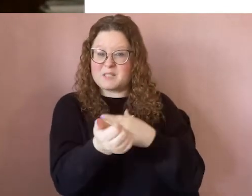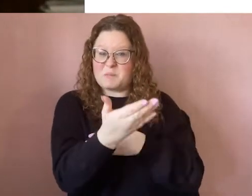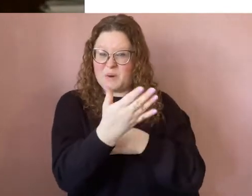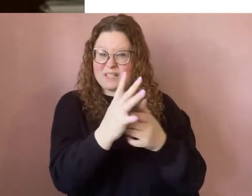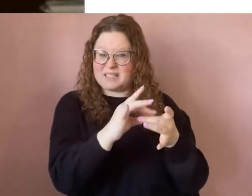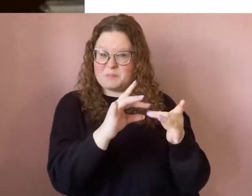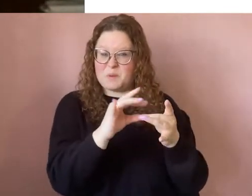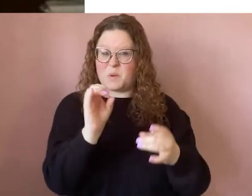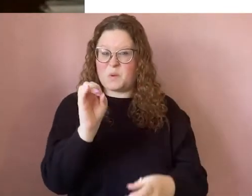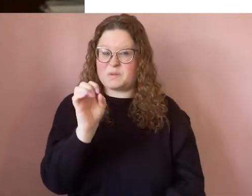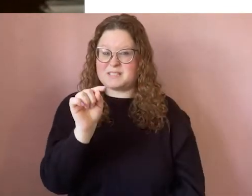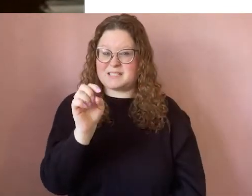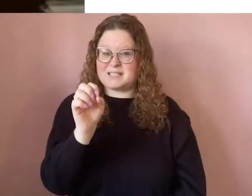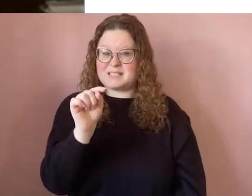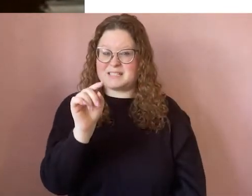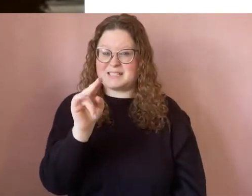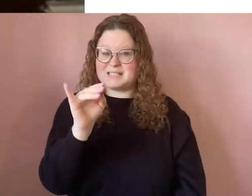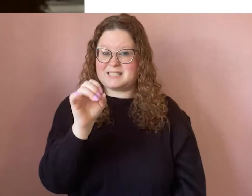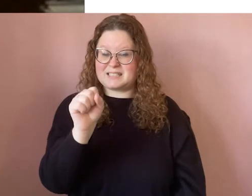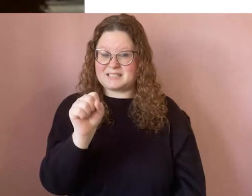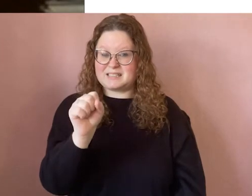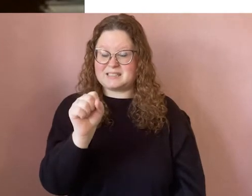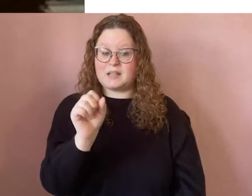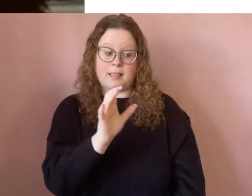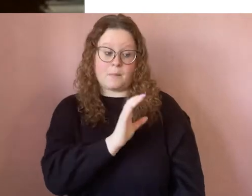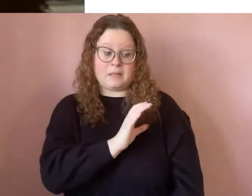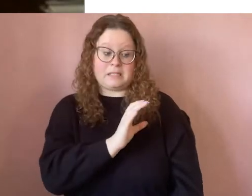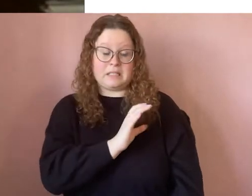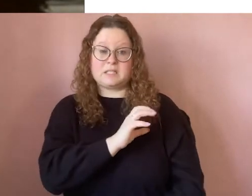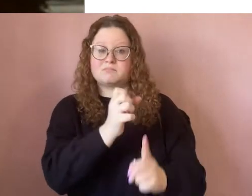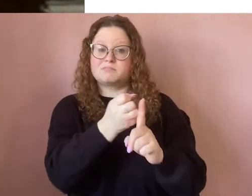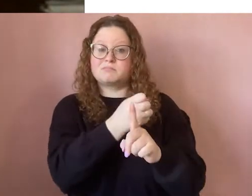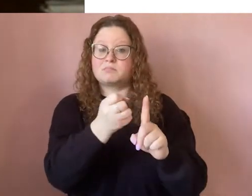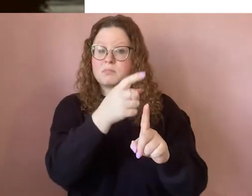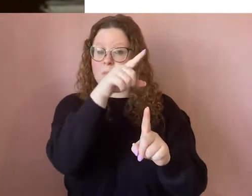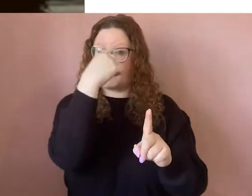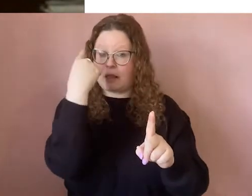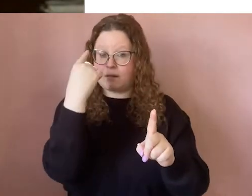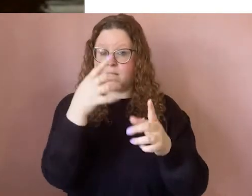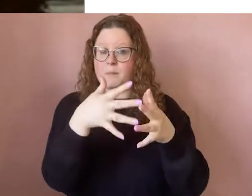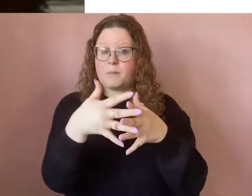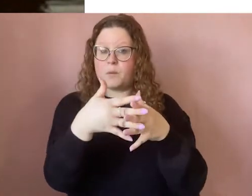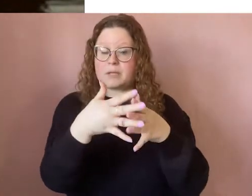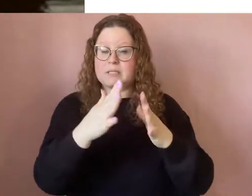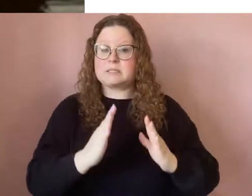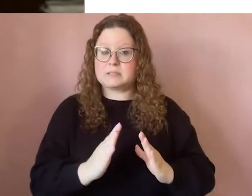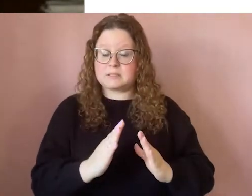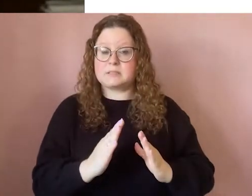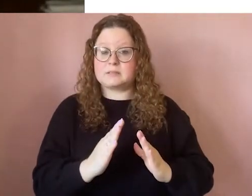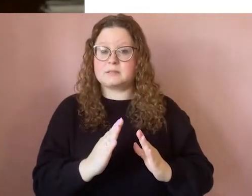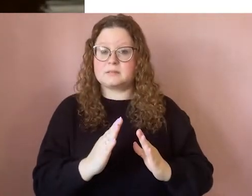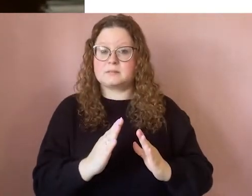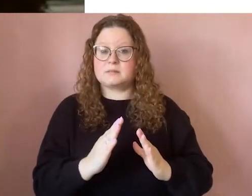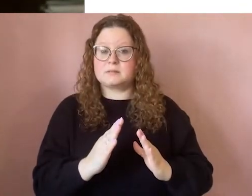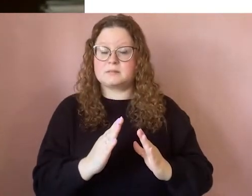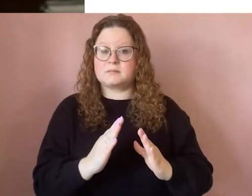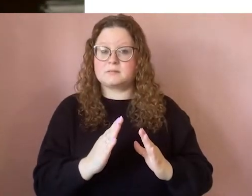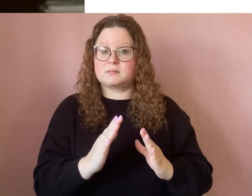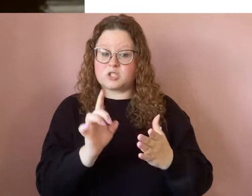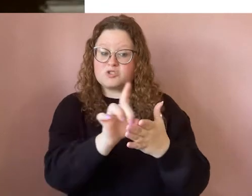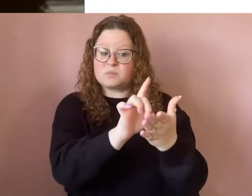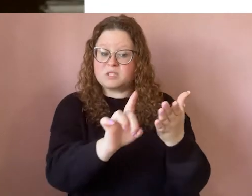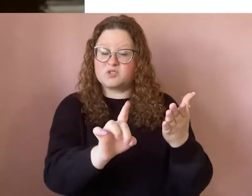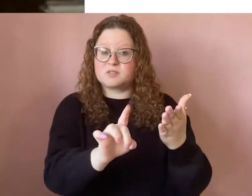morning with regard to the brutality of police against Black Americans, I think we have to be double